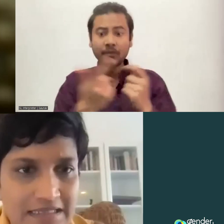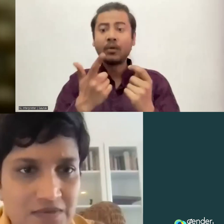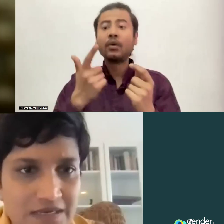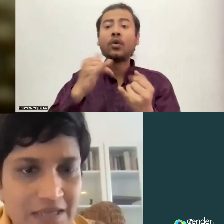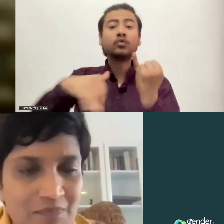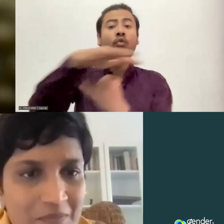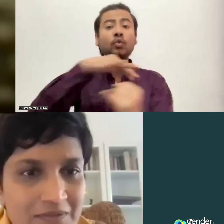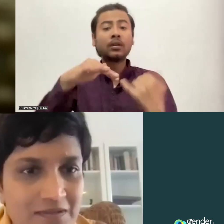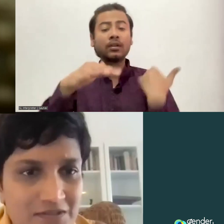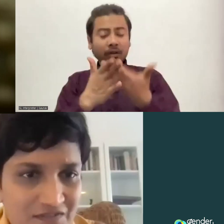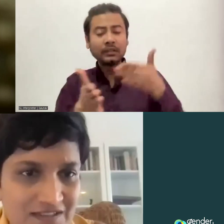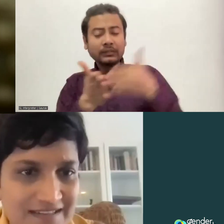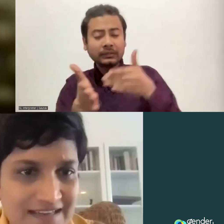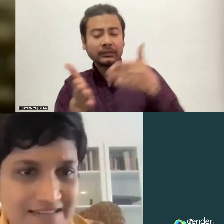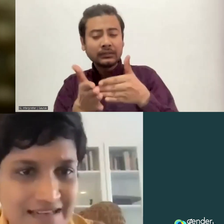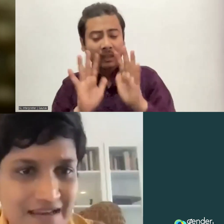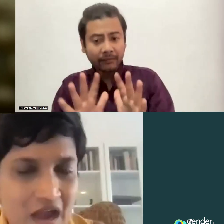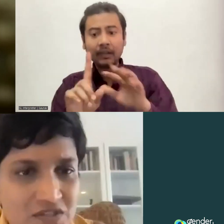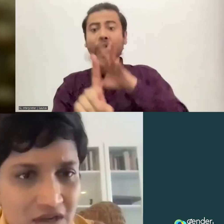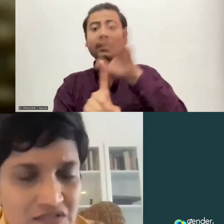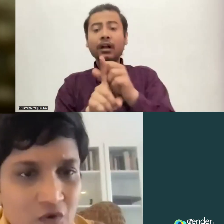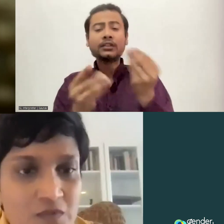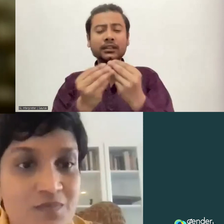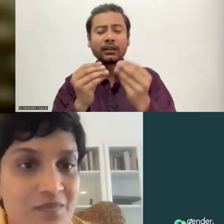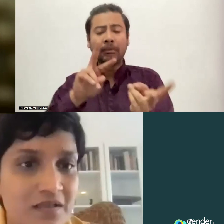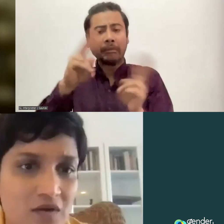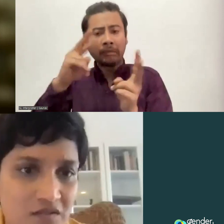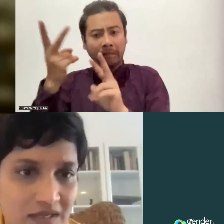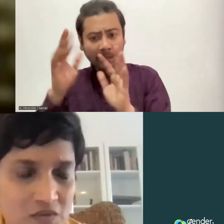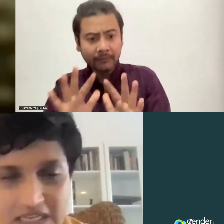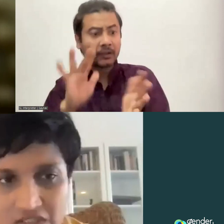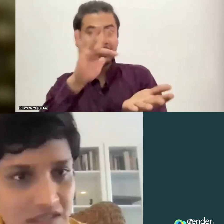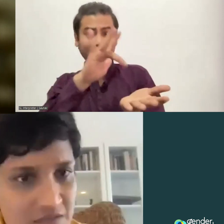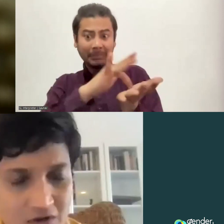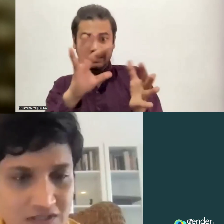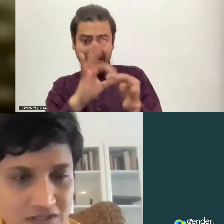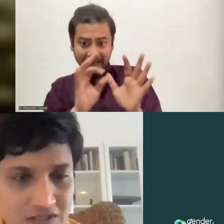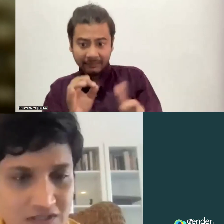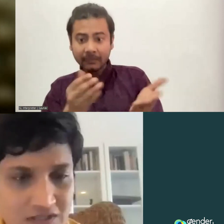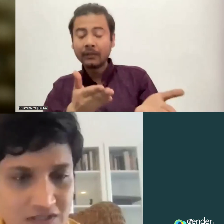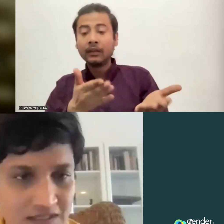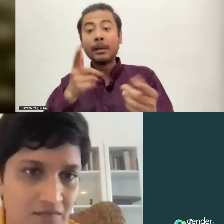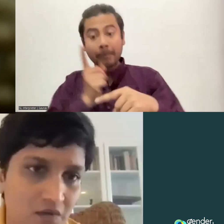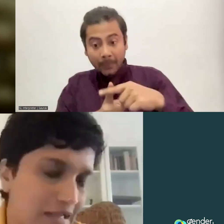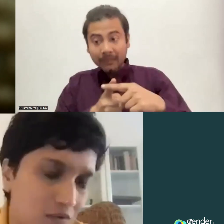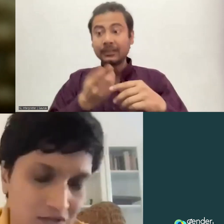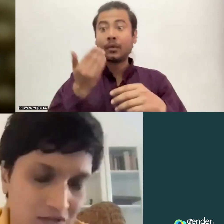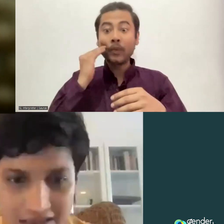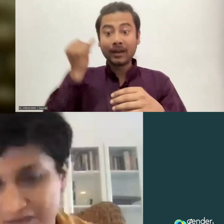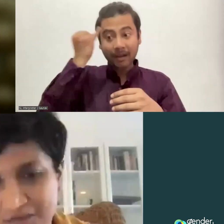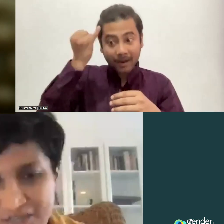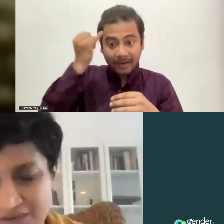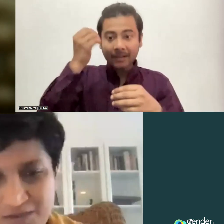it's really people driven, and how it transforms people along the way. So each of these projects that I've worked on, and I'm